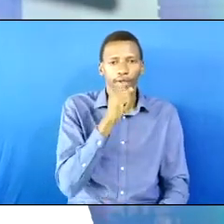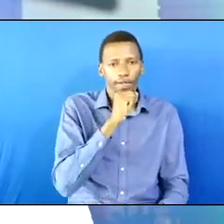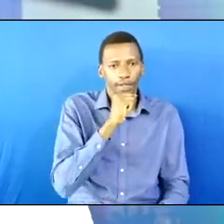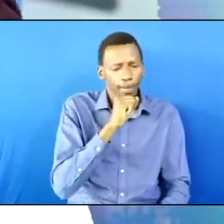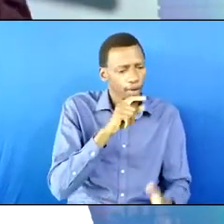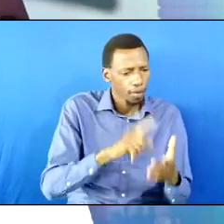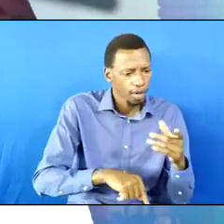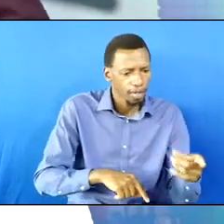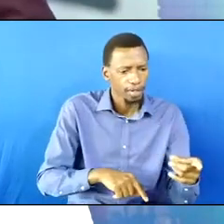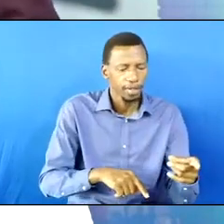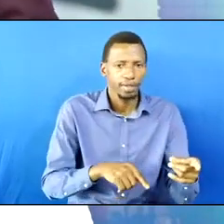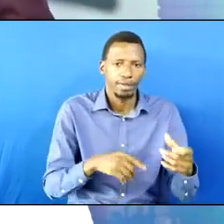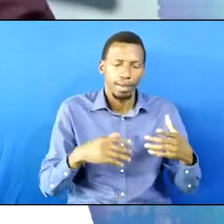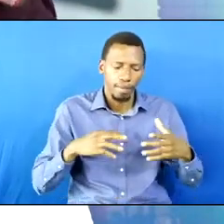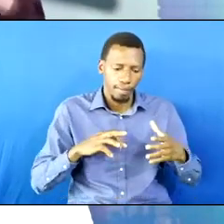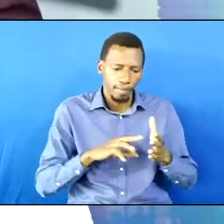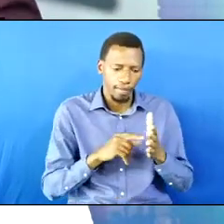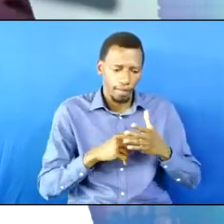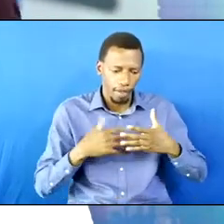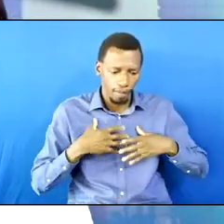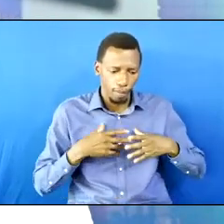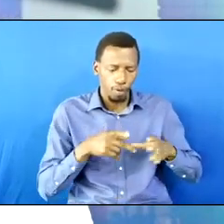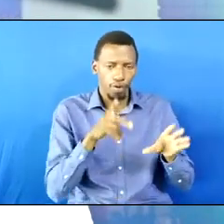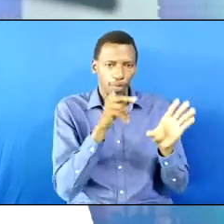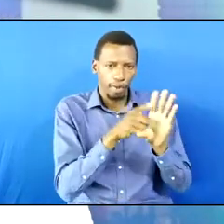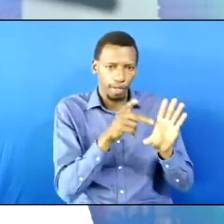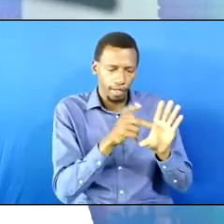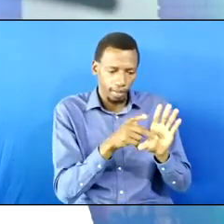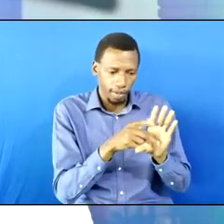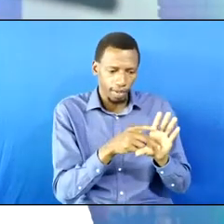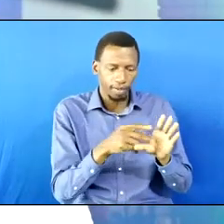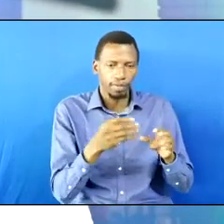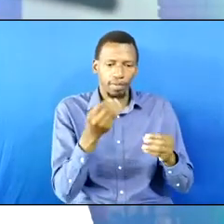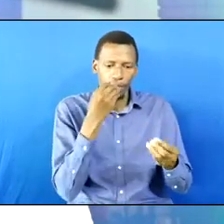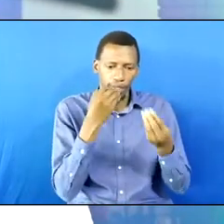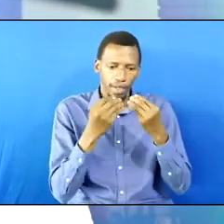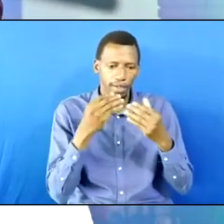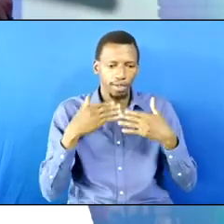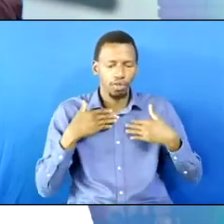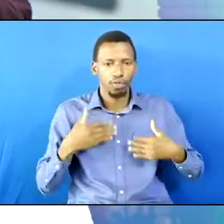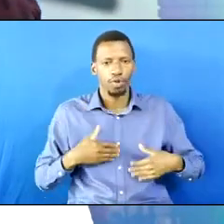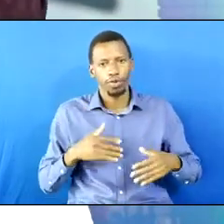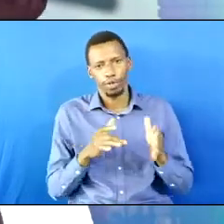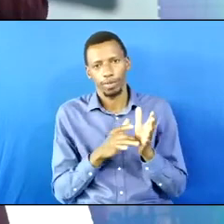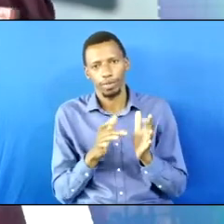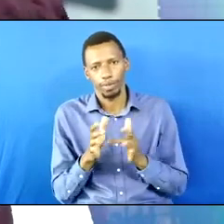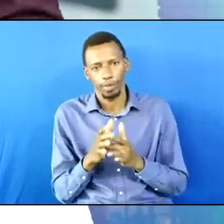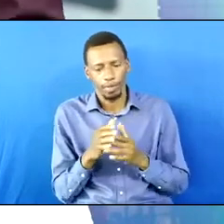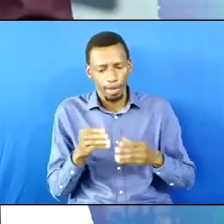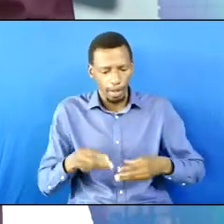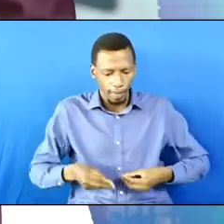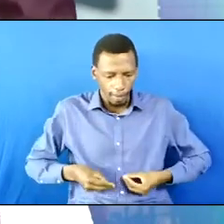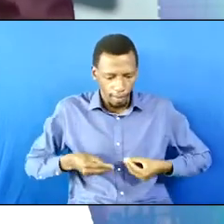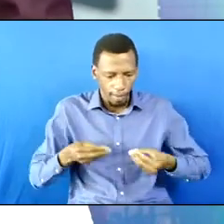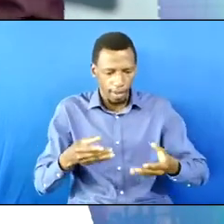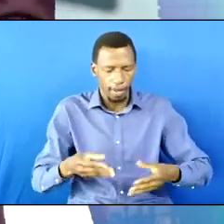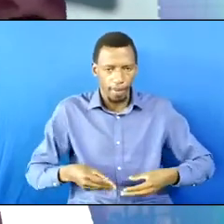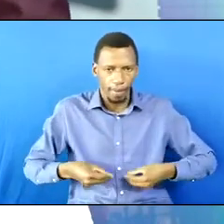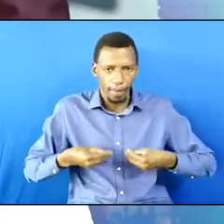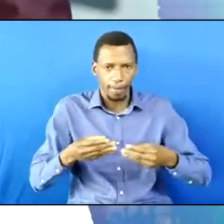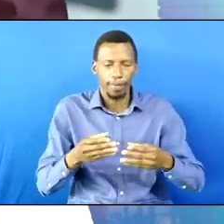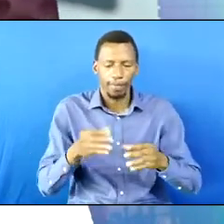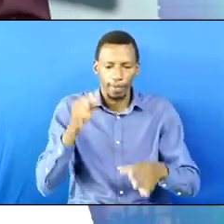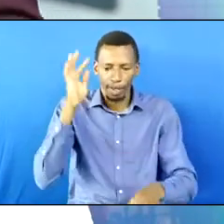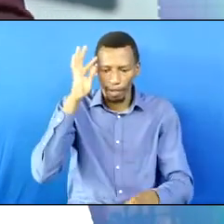Supper is a participation in the emblems of the body of Jesus, is an expression of faith